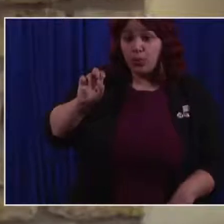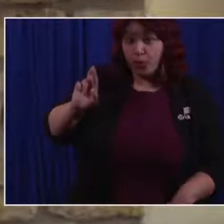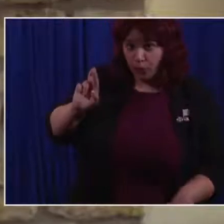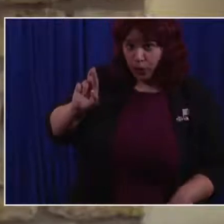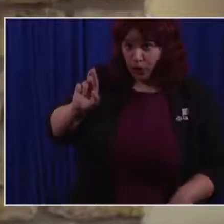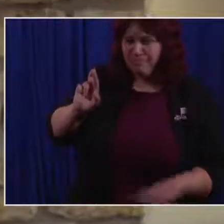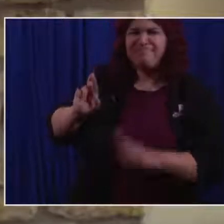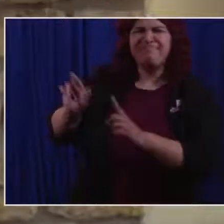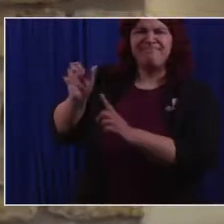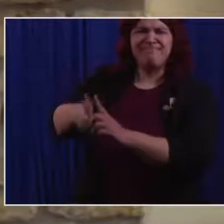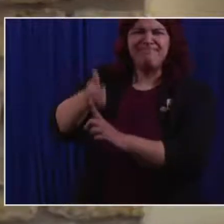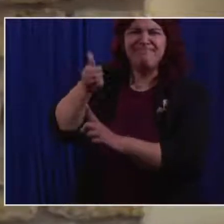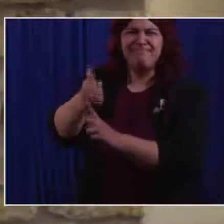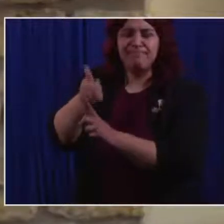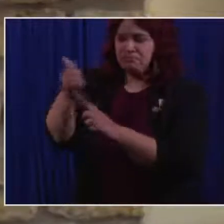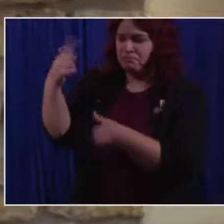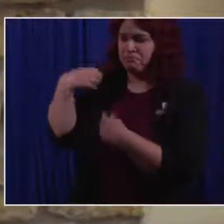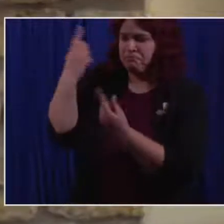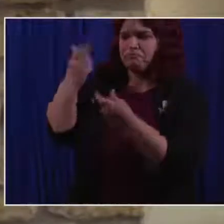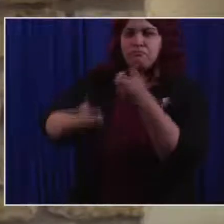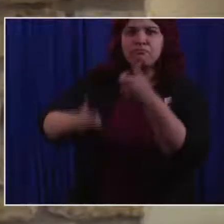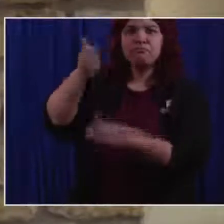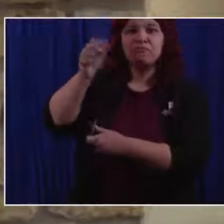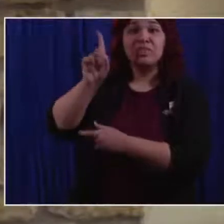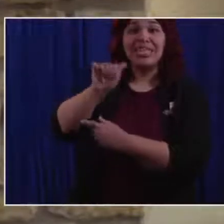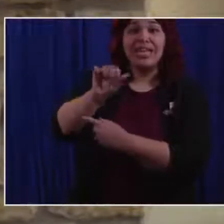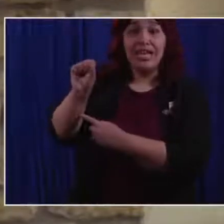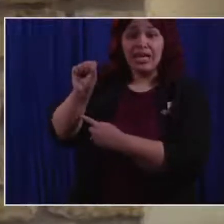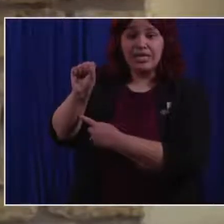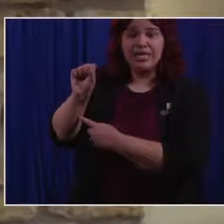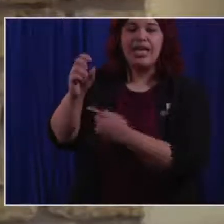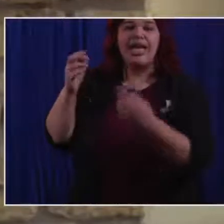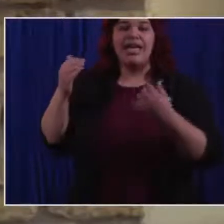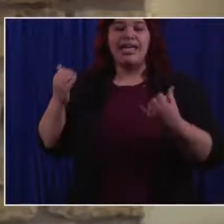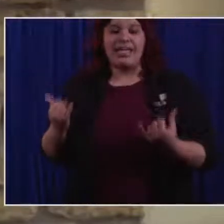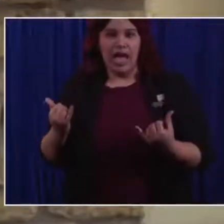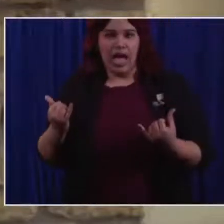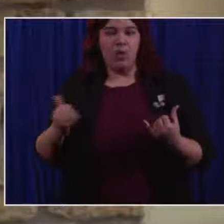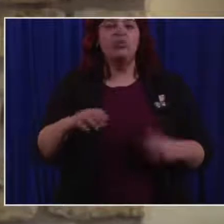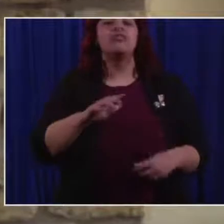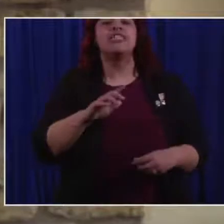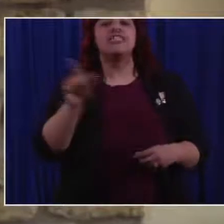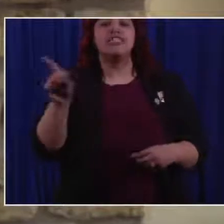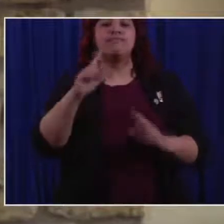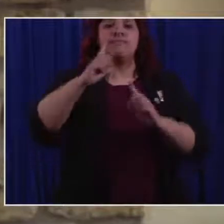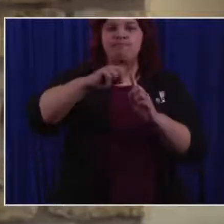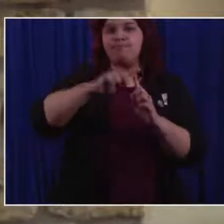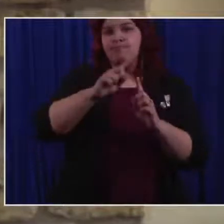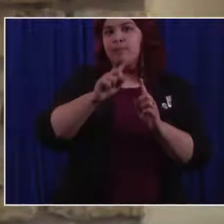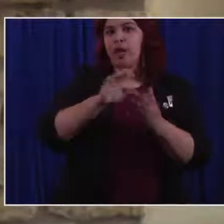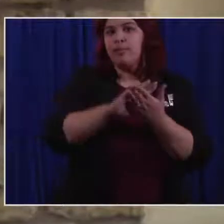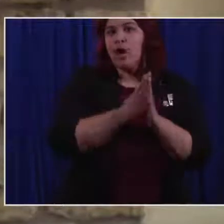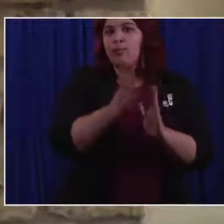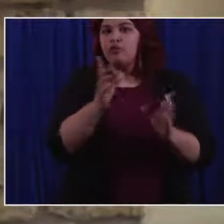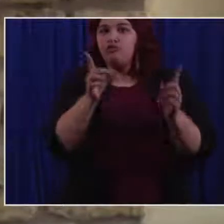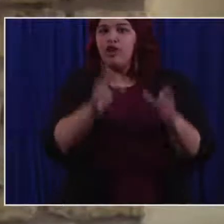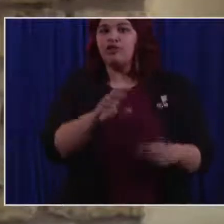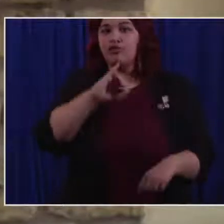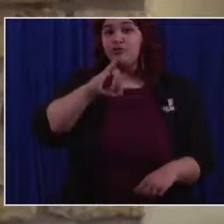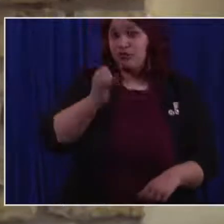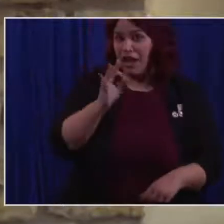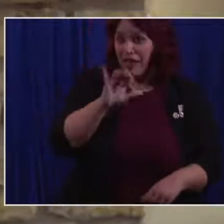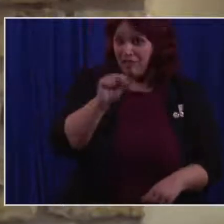at the Department of Jobs and Family Services. Matt is joining us today by Zoom. How's the first day on the job,